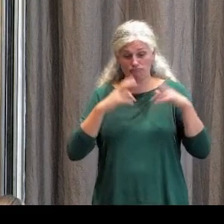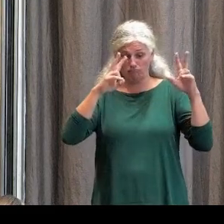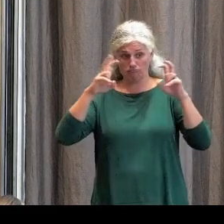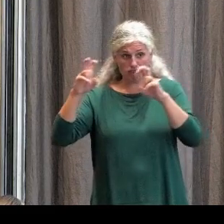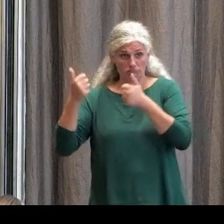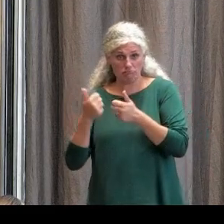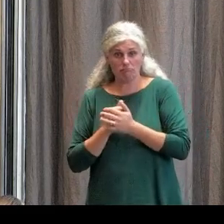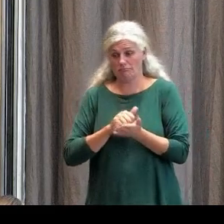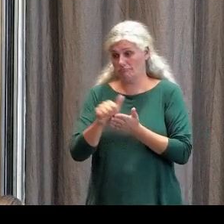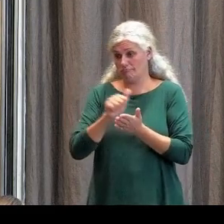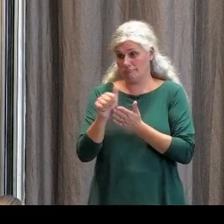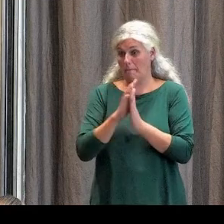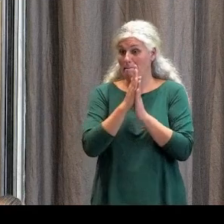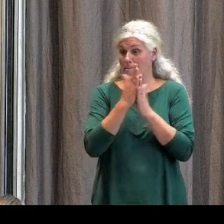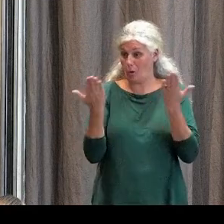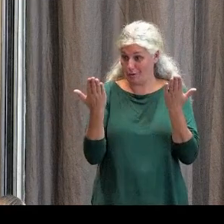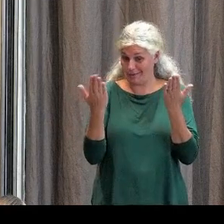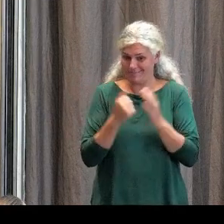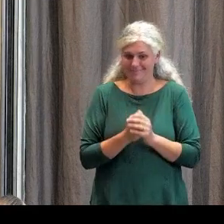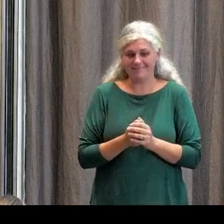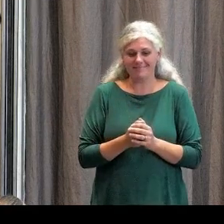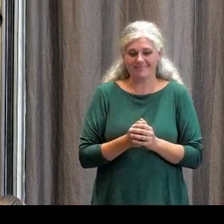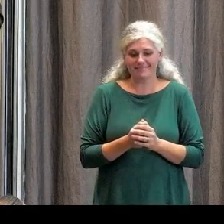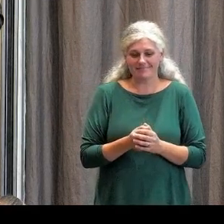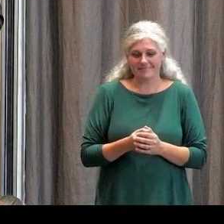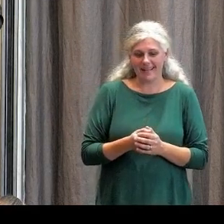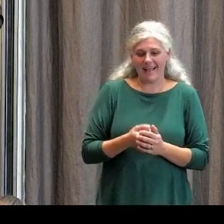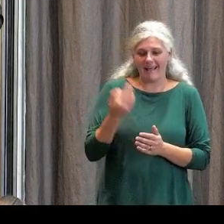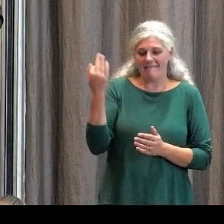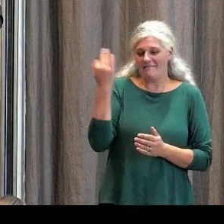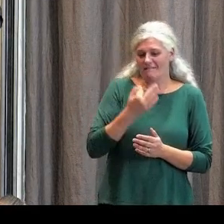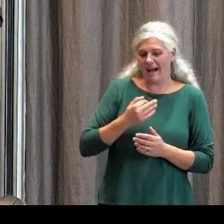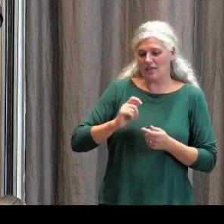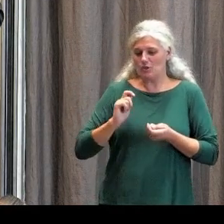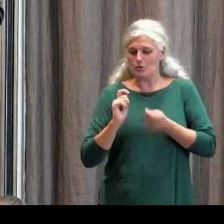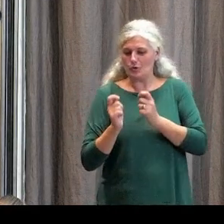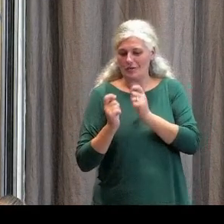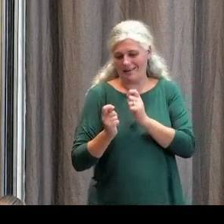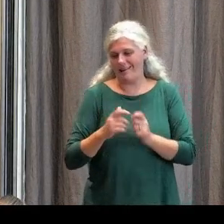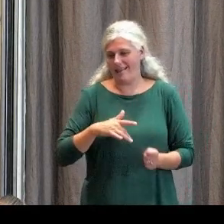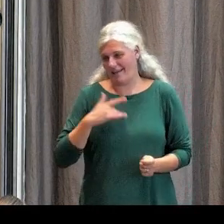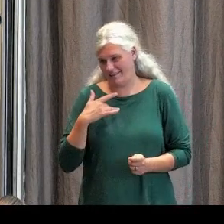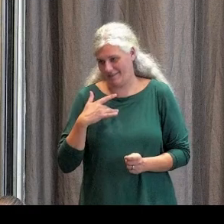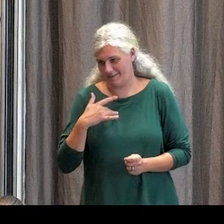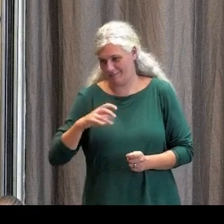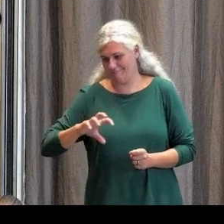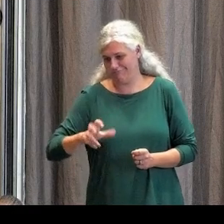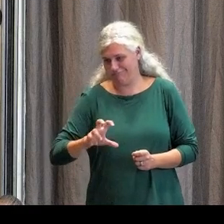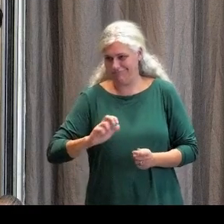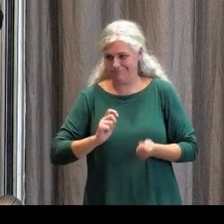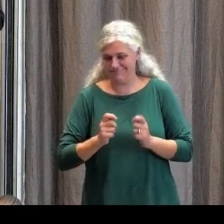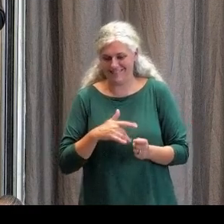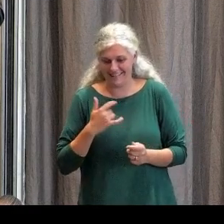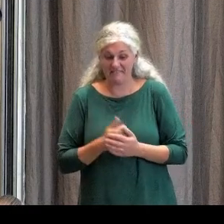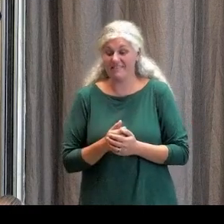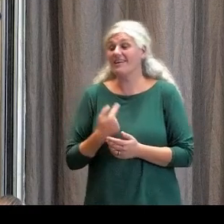I've just published a book called Fine-Tuning Life. So you can read that, and it actually does mention a little bit about the dog trial, although when I